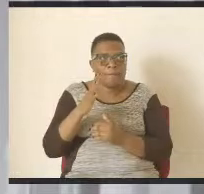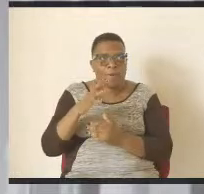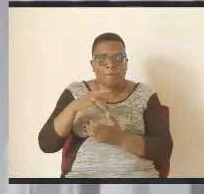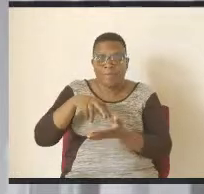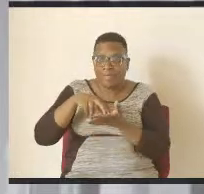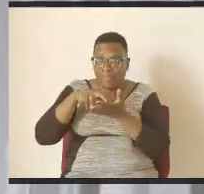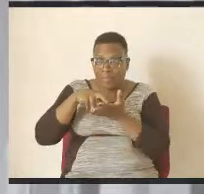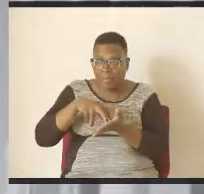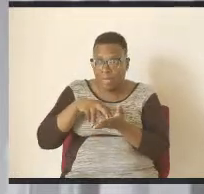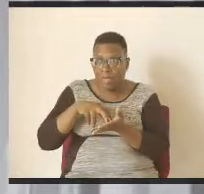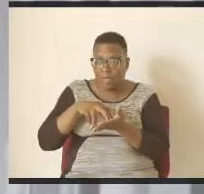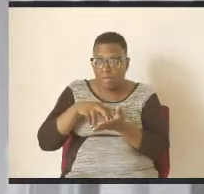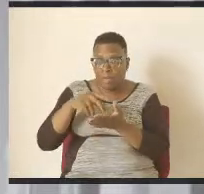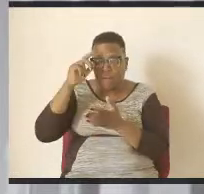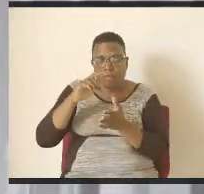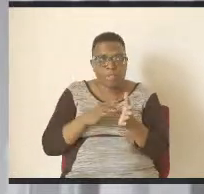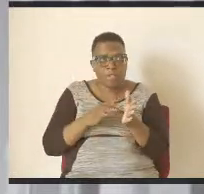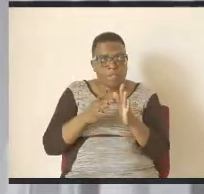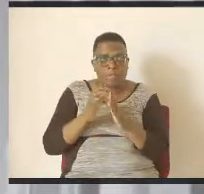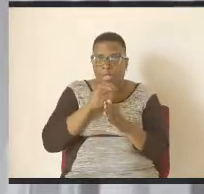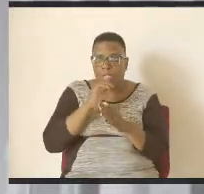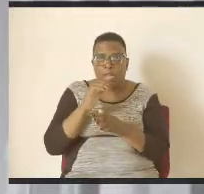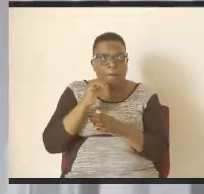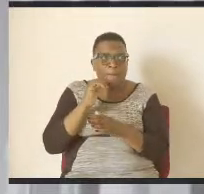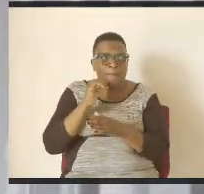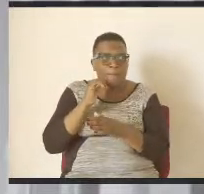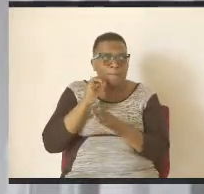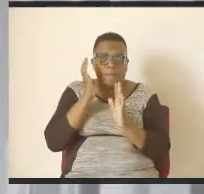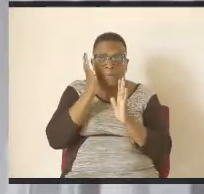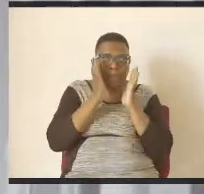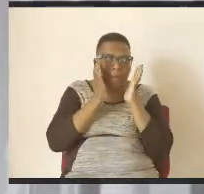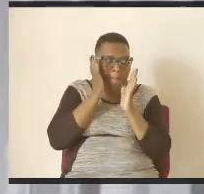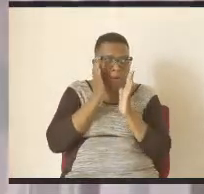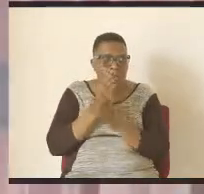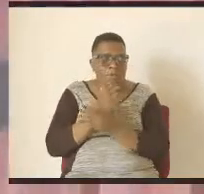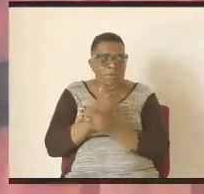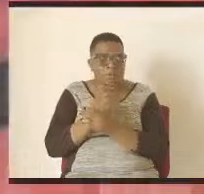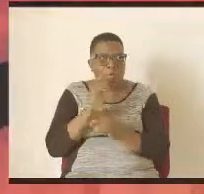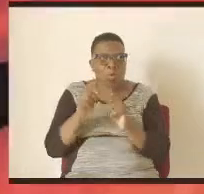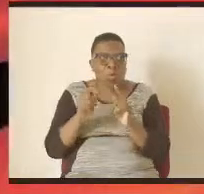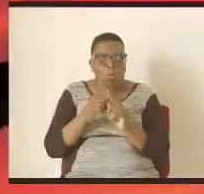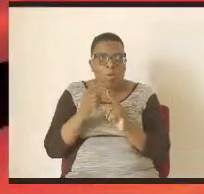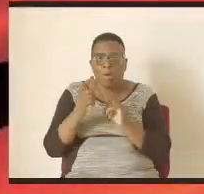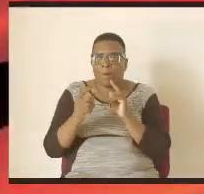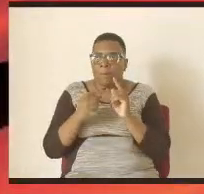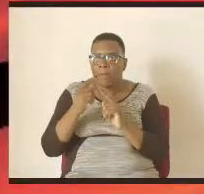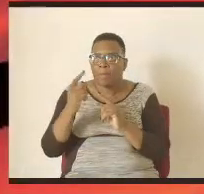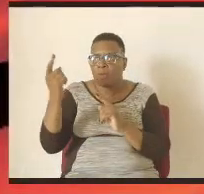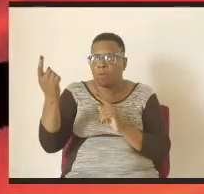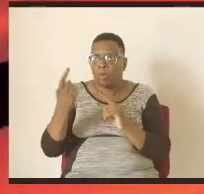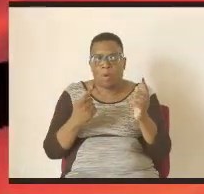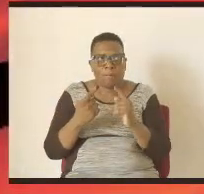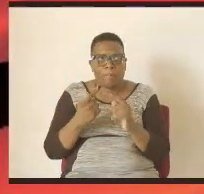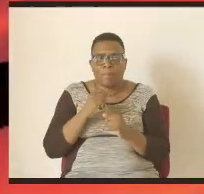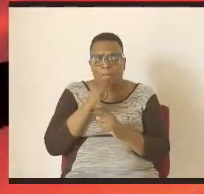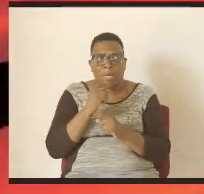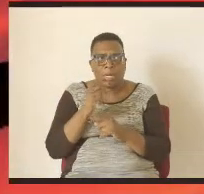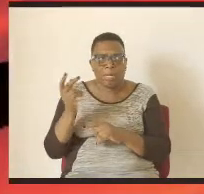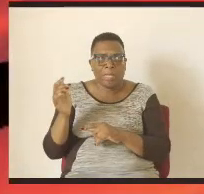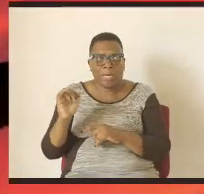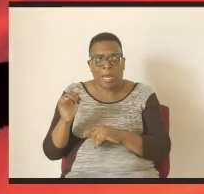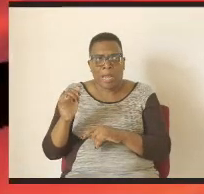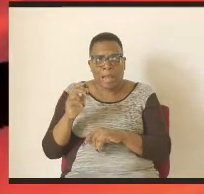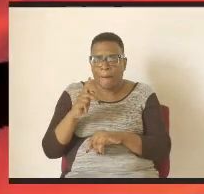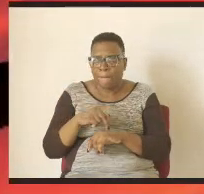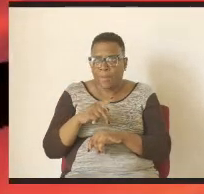up for Jesus when confronted with being associated with him. We don't want to be like Peter. We don't want